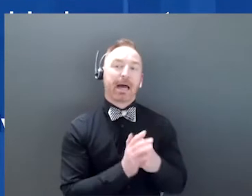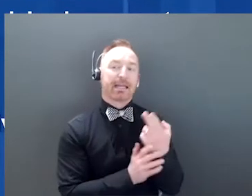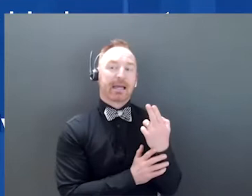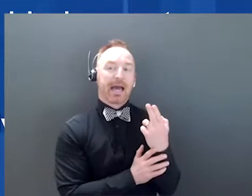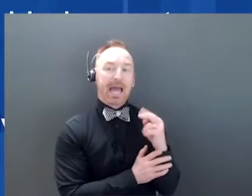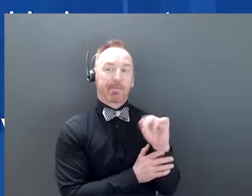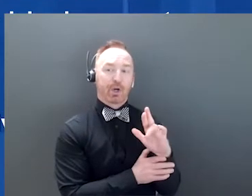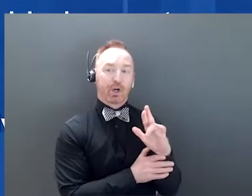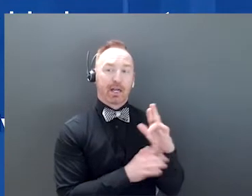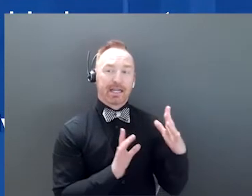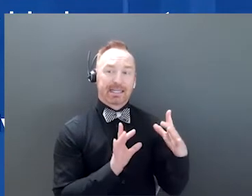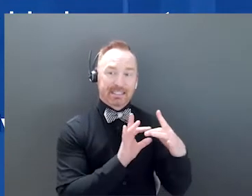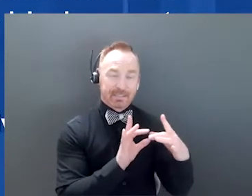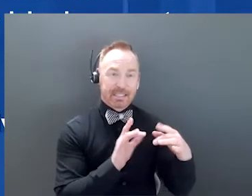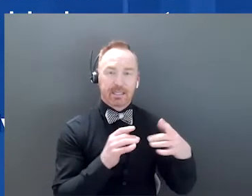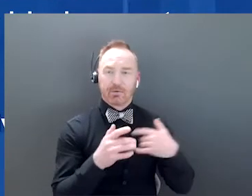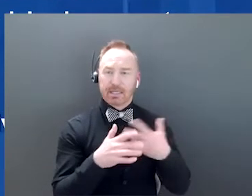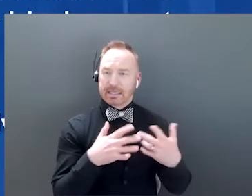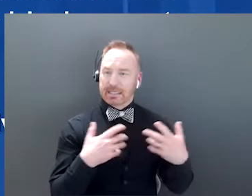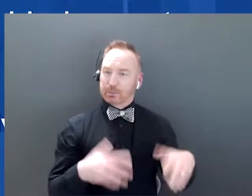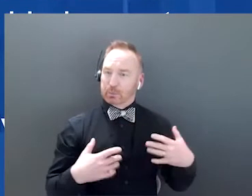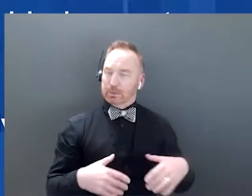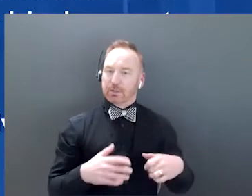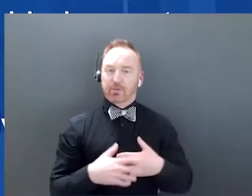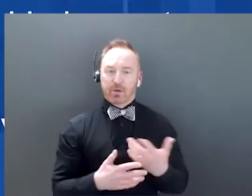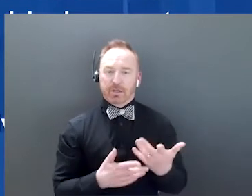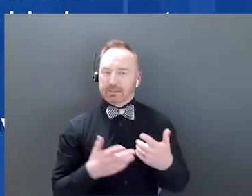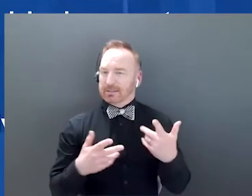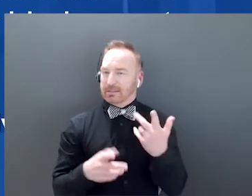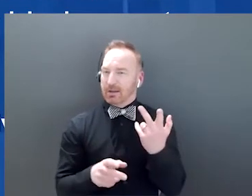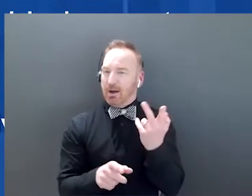a difficult trigger for neurodivergent people to manage.